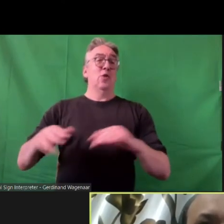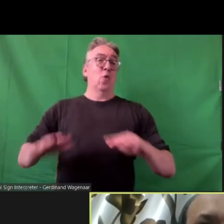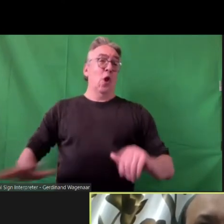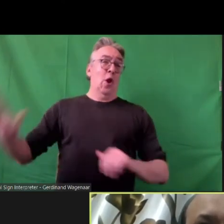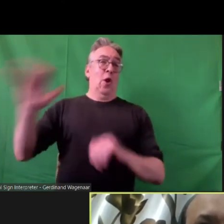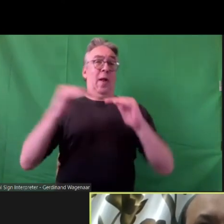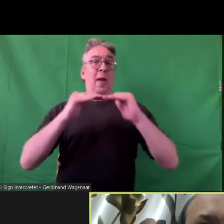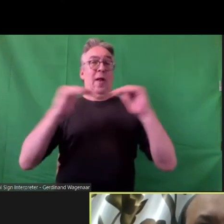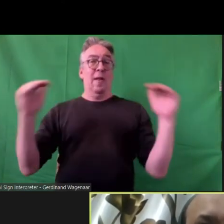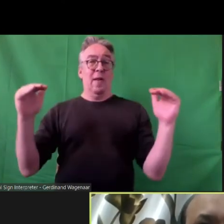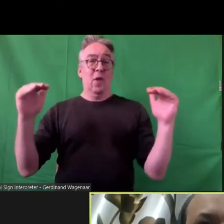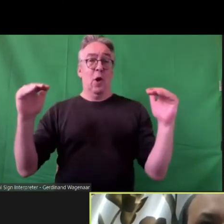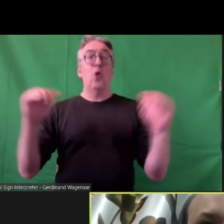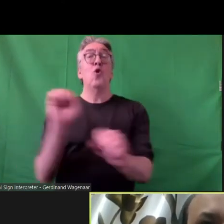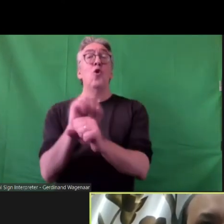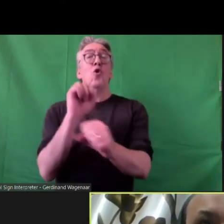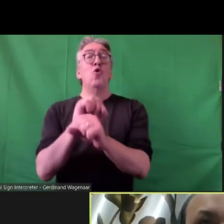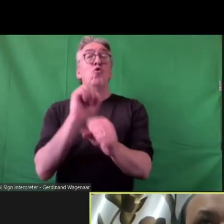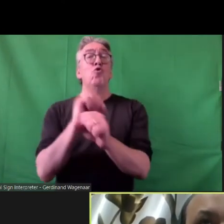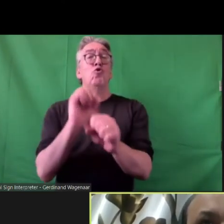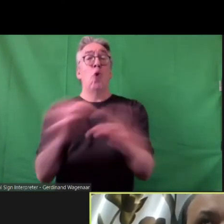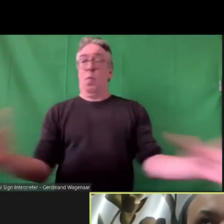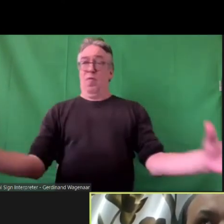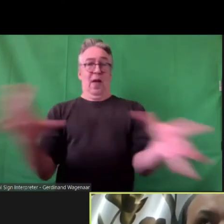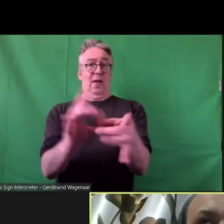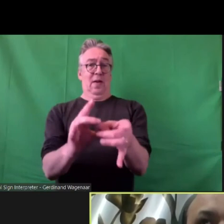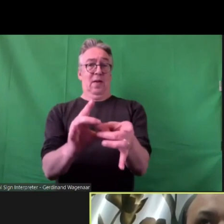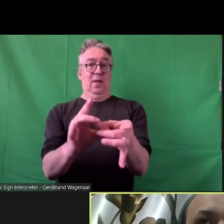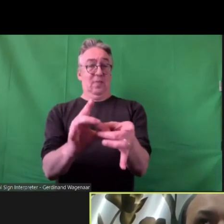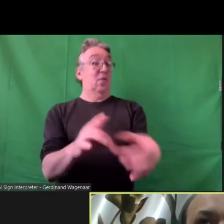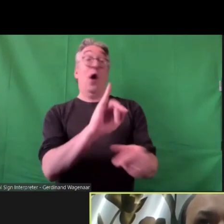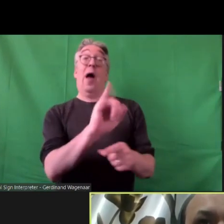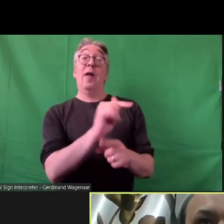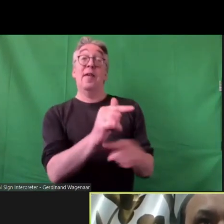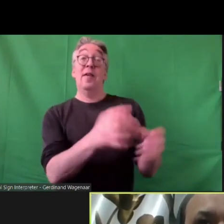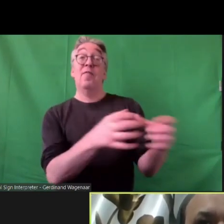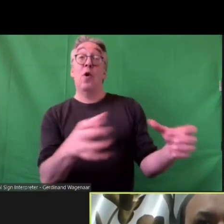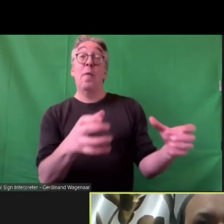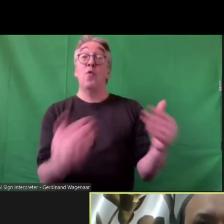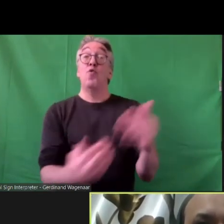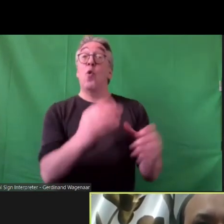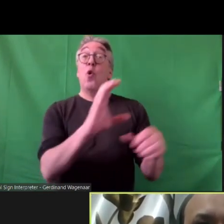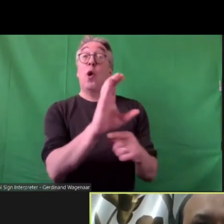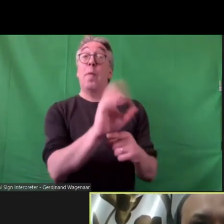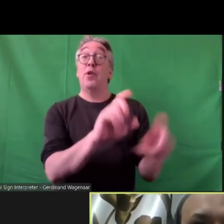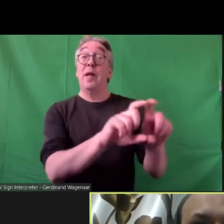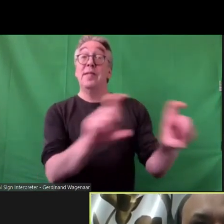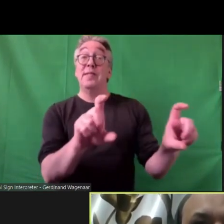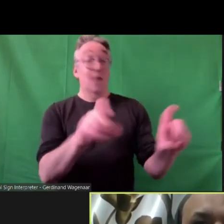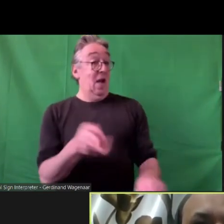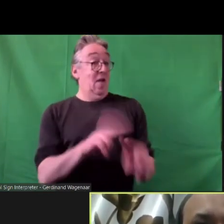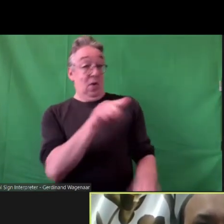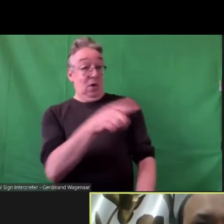IT firms, companies, and startup groups. And they're really giving some incentive for the companies